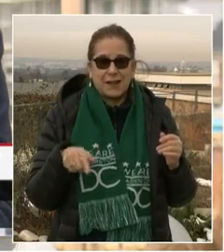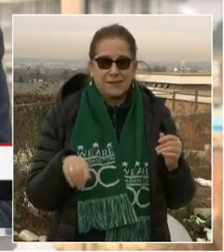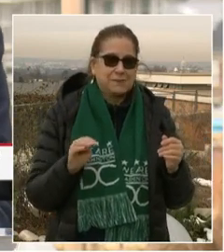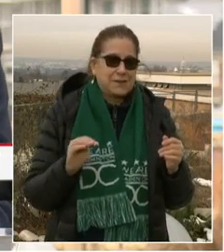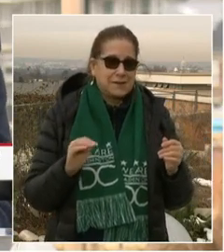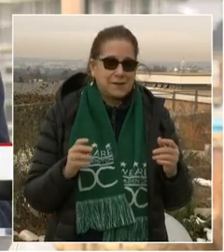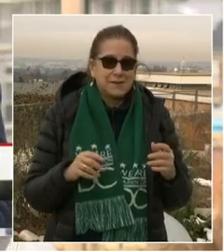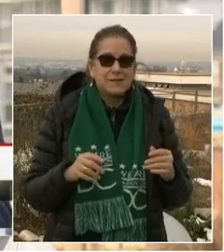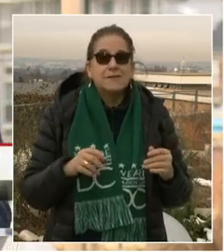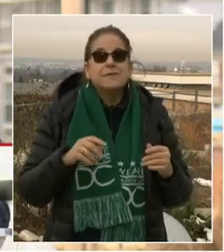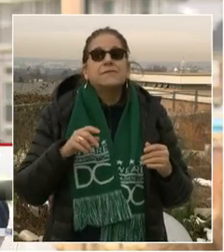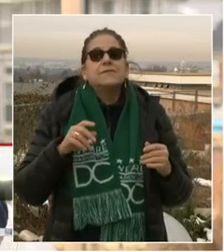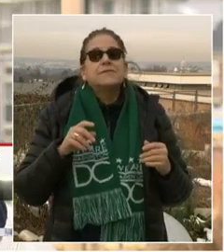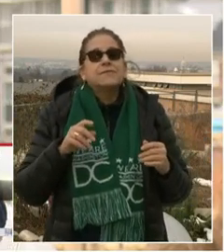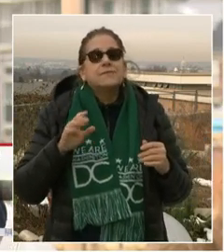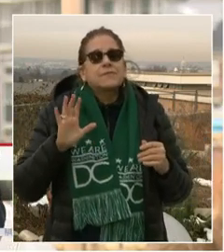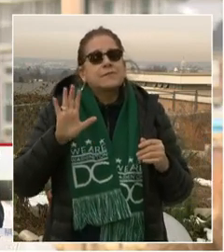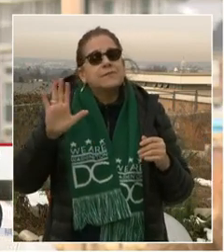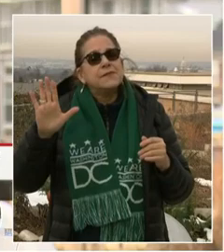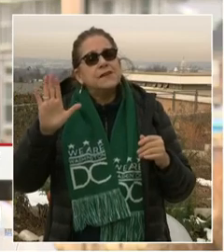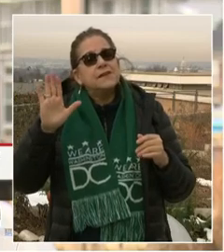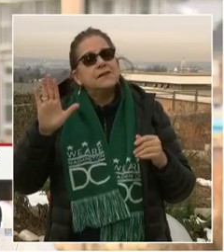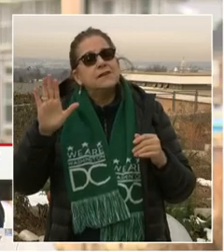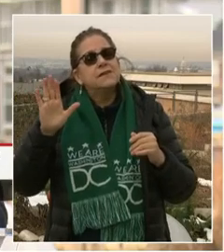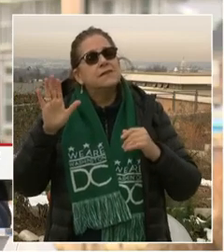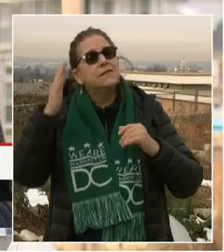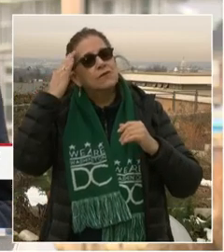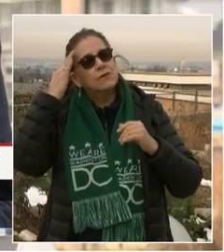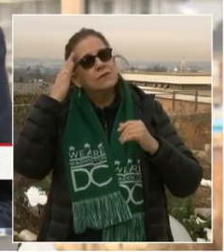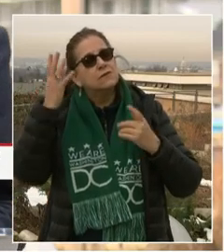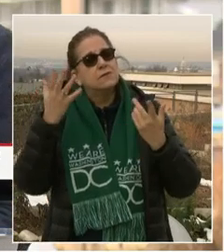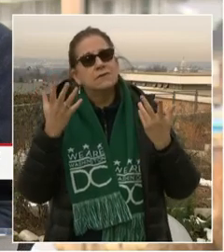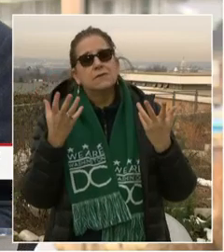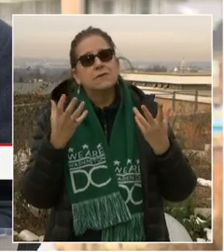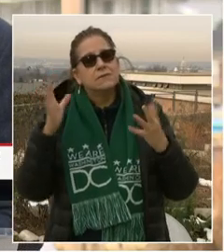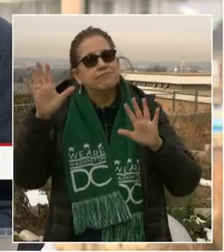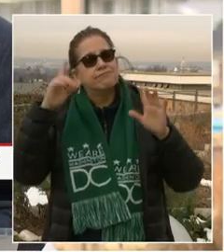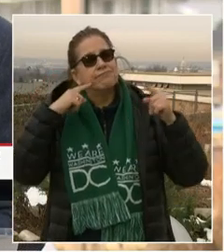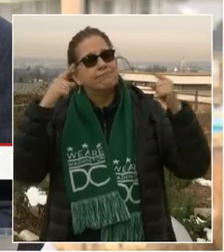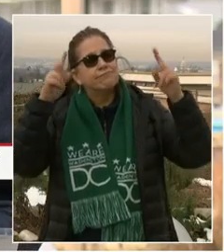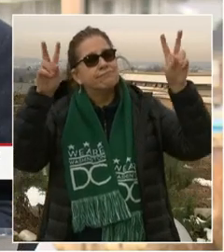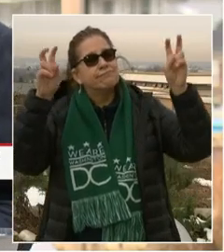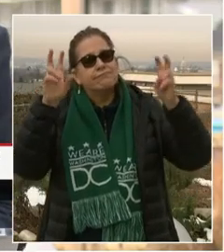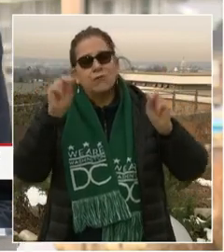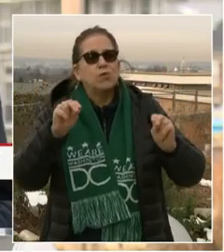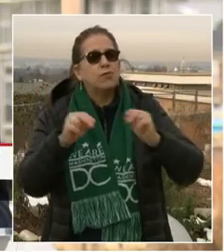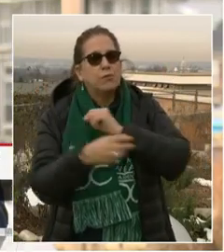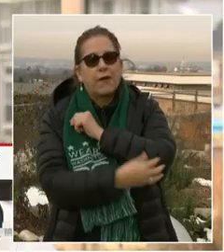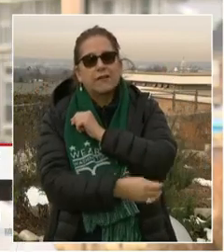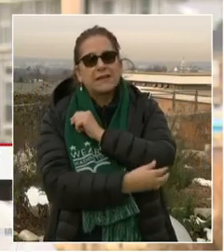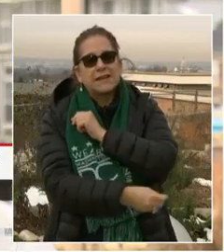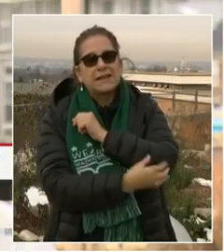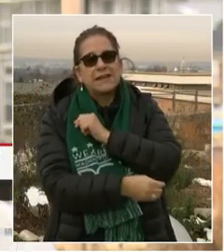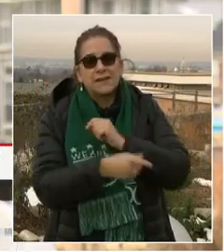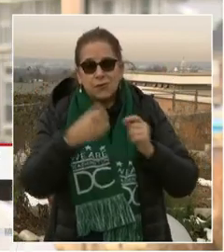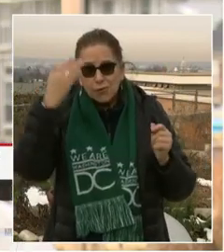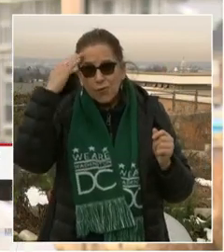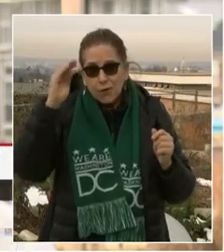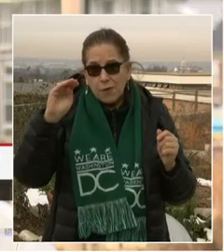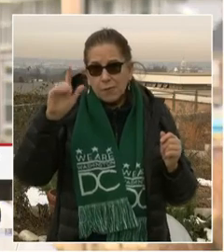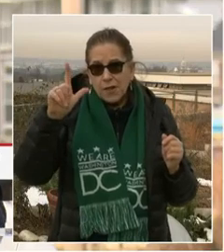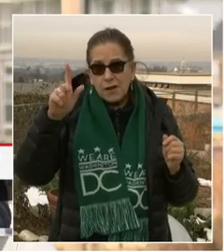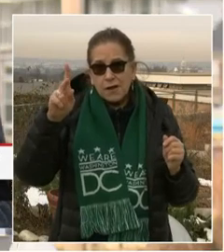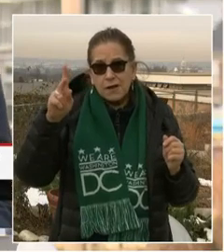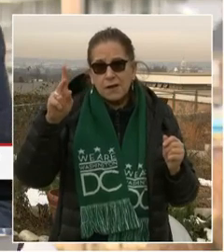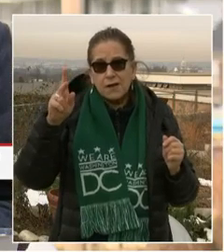poverty. What is new, however, is that we have the resources to get rid of it. Our city has the